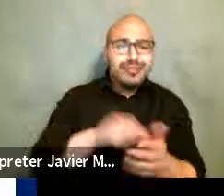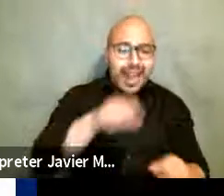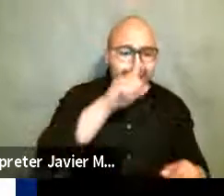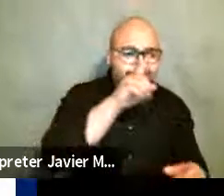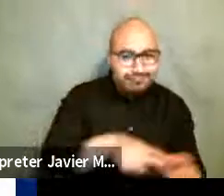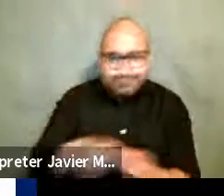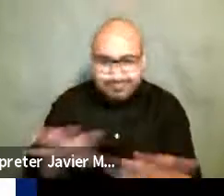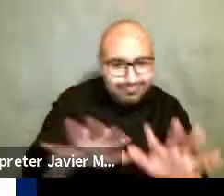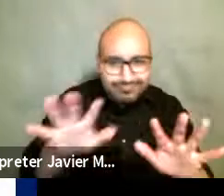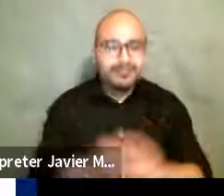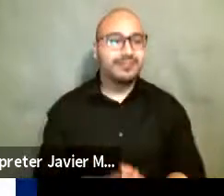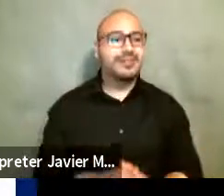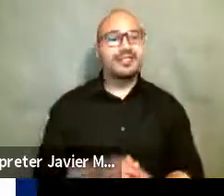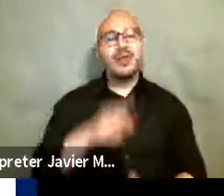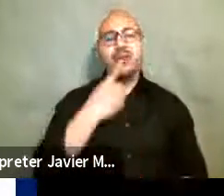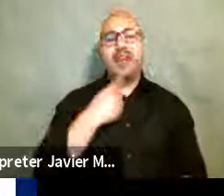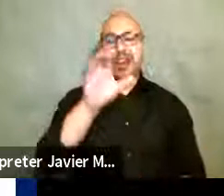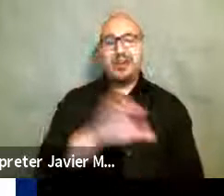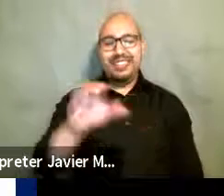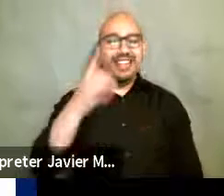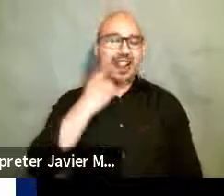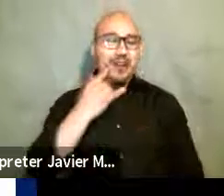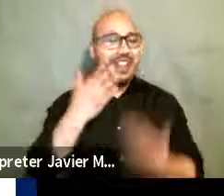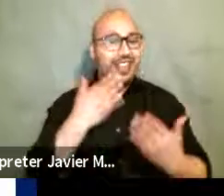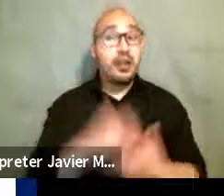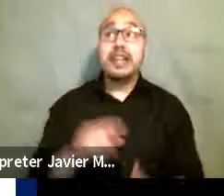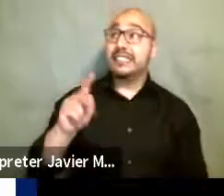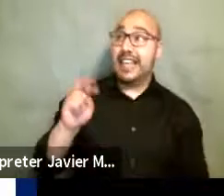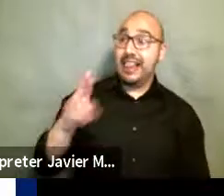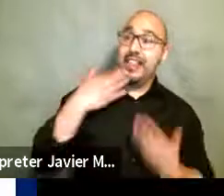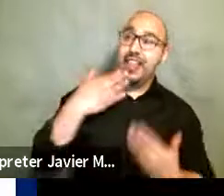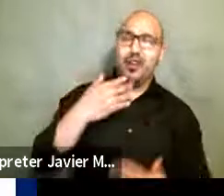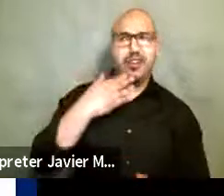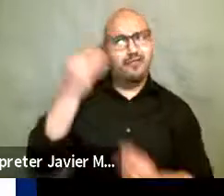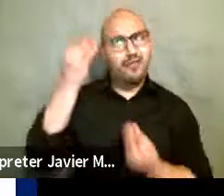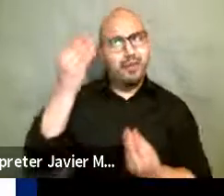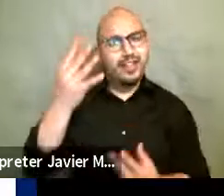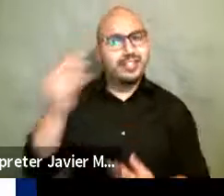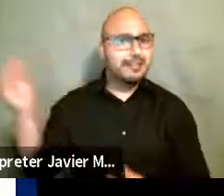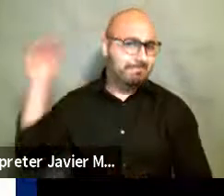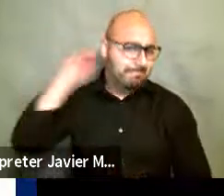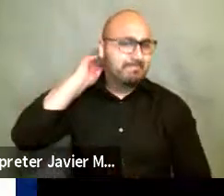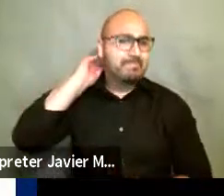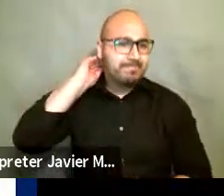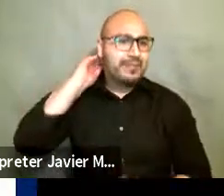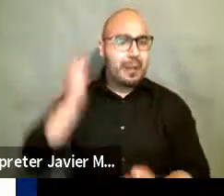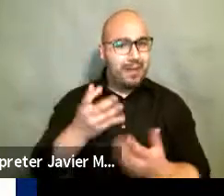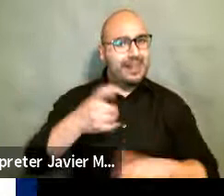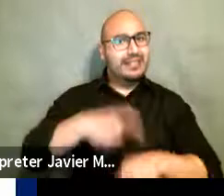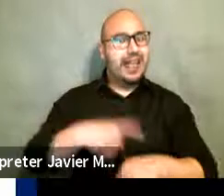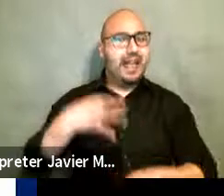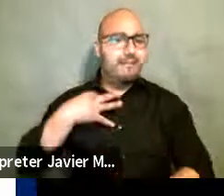California. Thank you so much. Taylor, thank you. That was great information and good reminder that many times